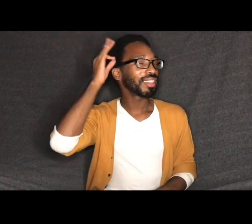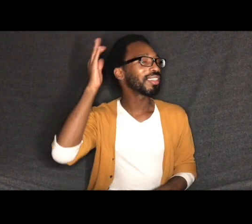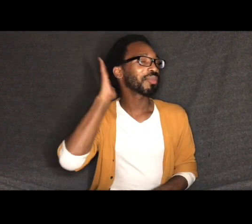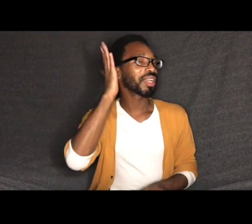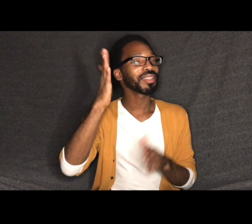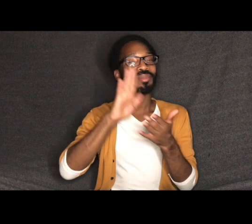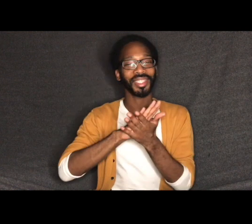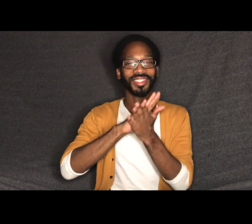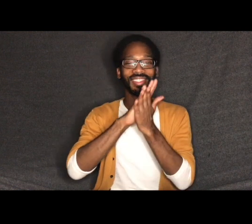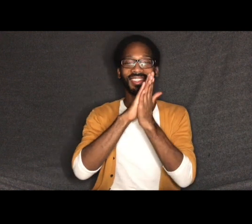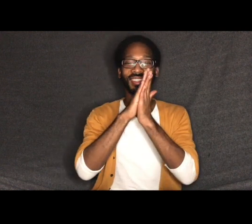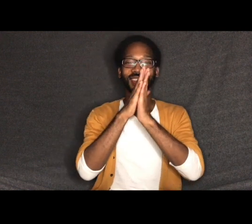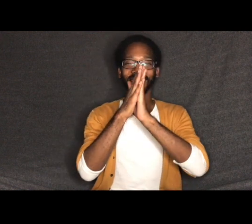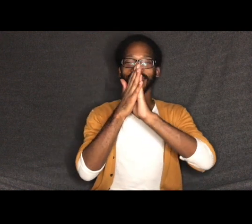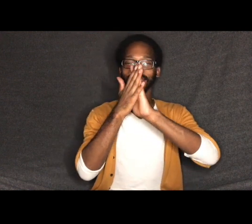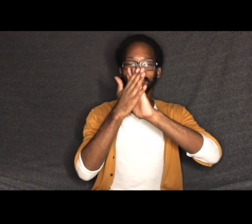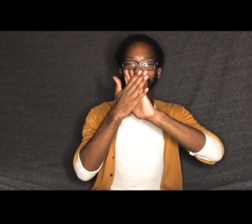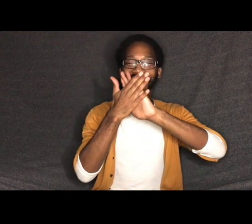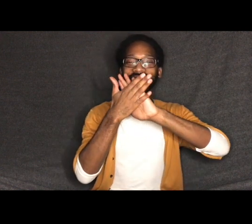but pretty soon my hair will be.